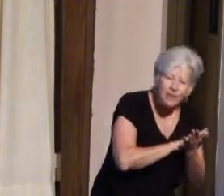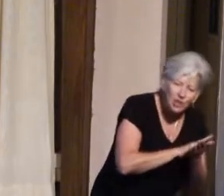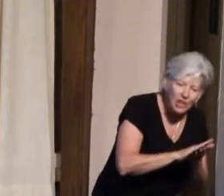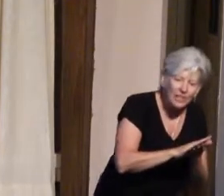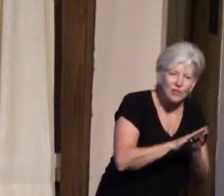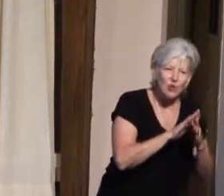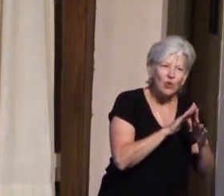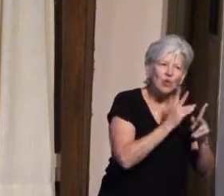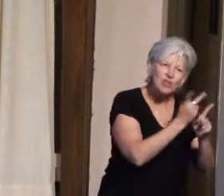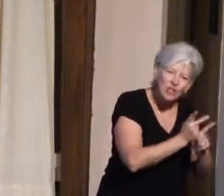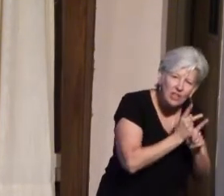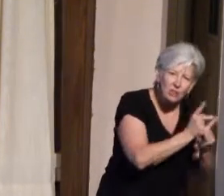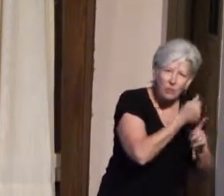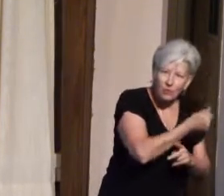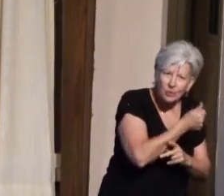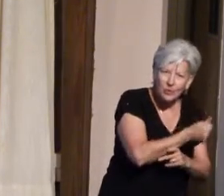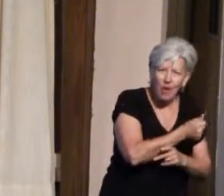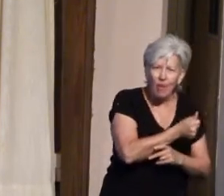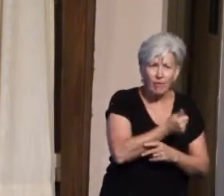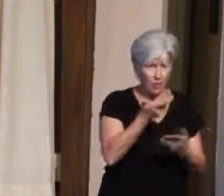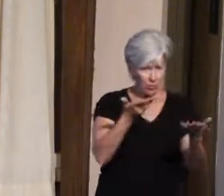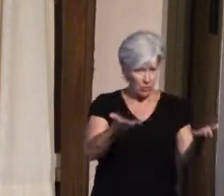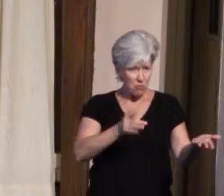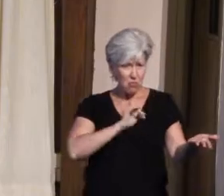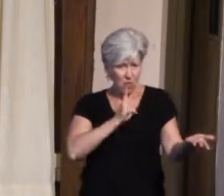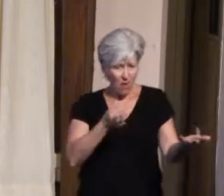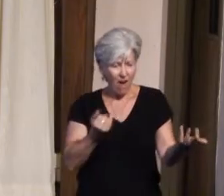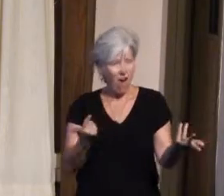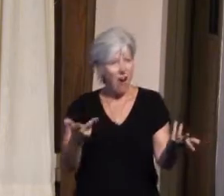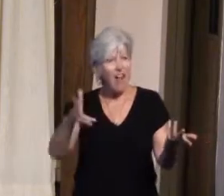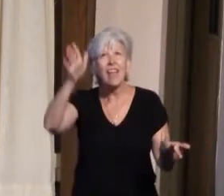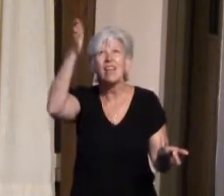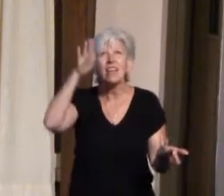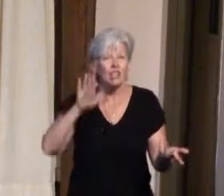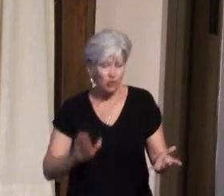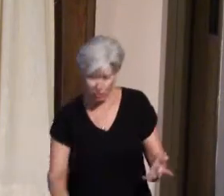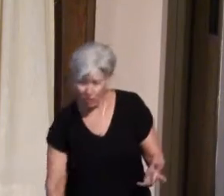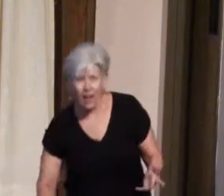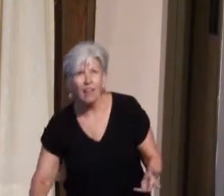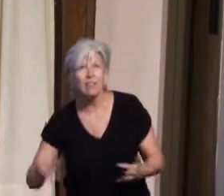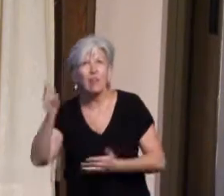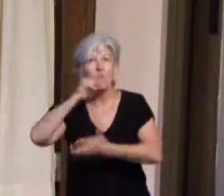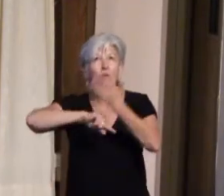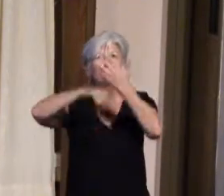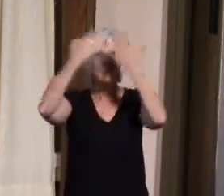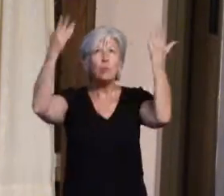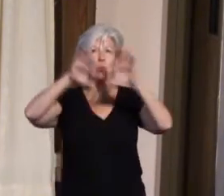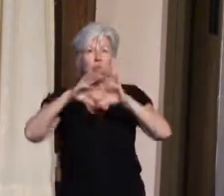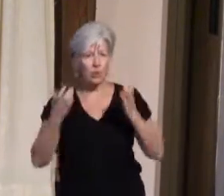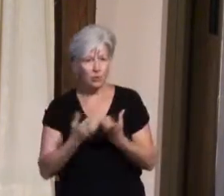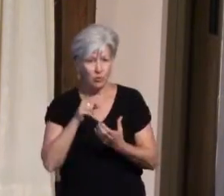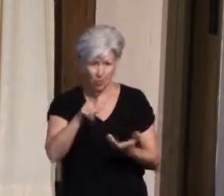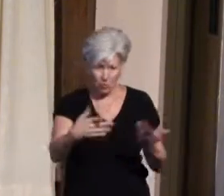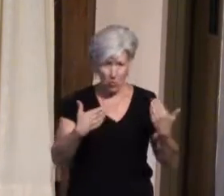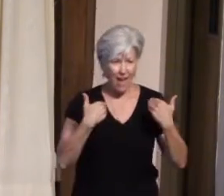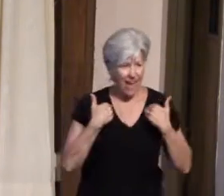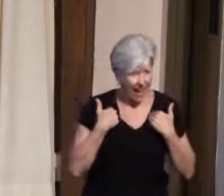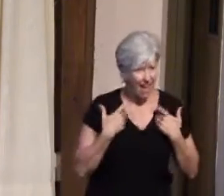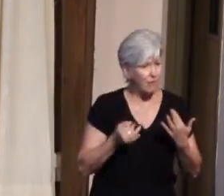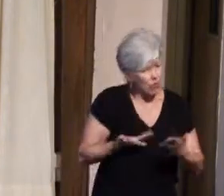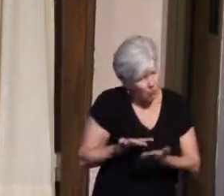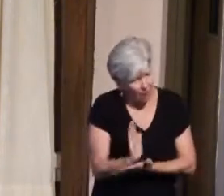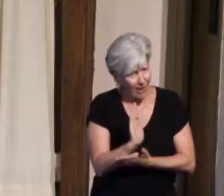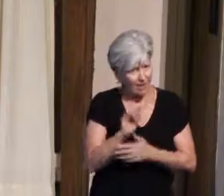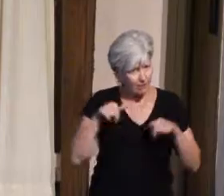less than the trees and the stars, and you have a right to be here. And whether or not it is clear to you, no doubt